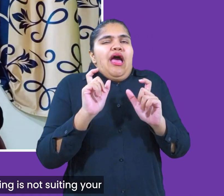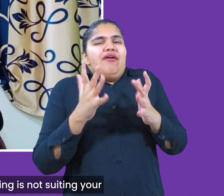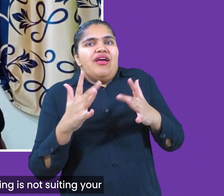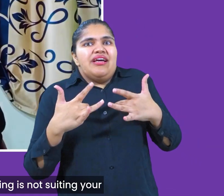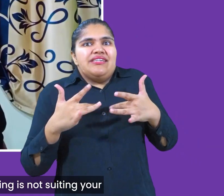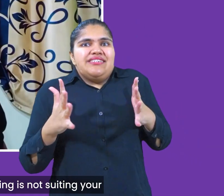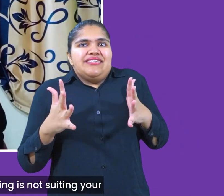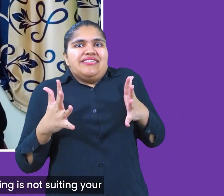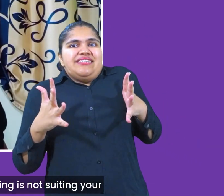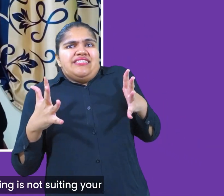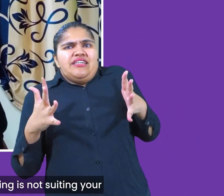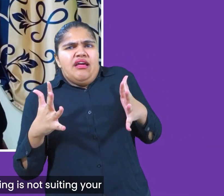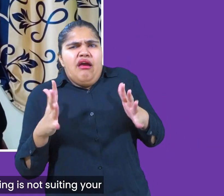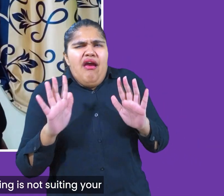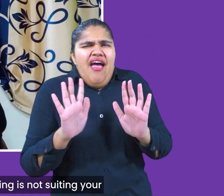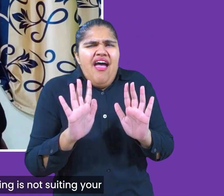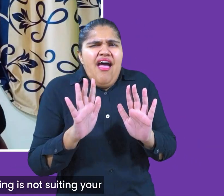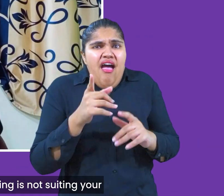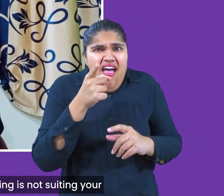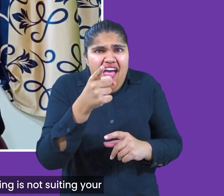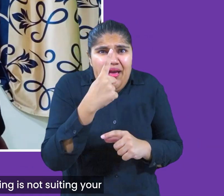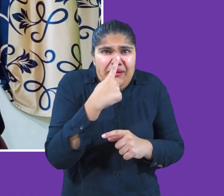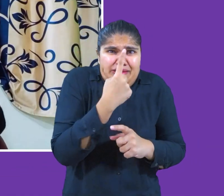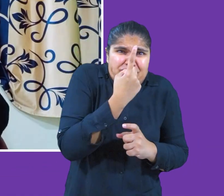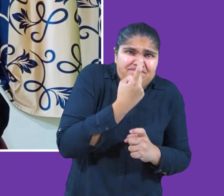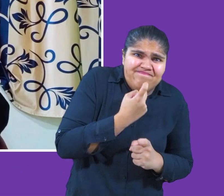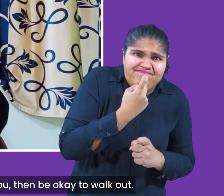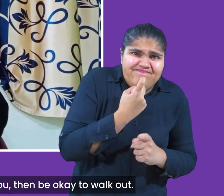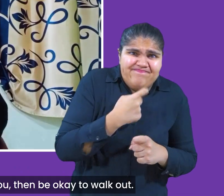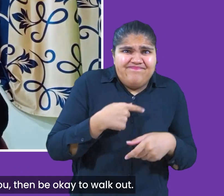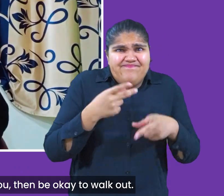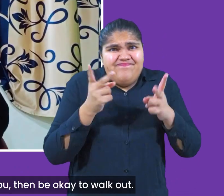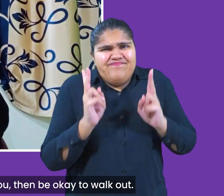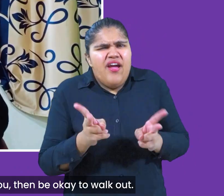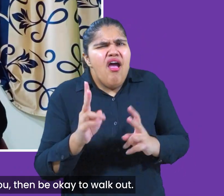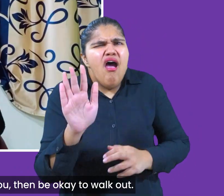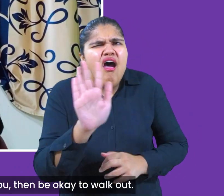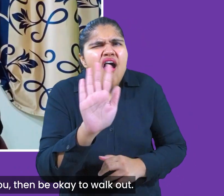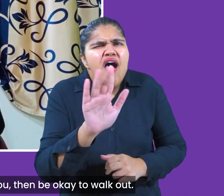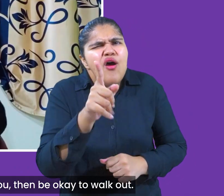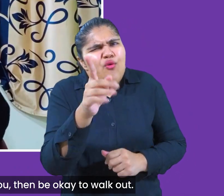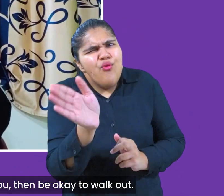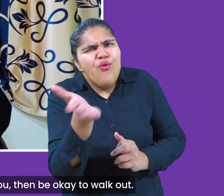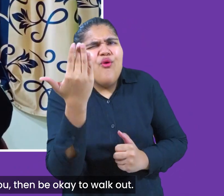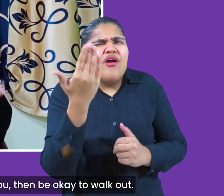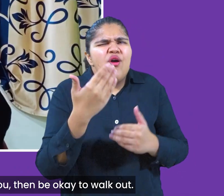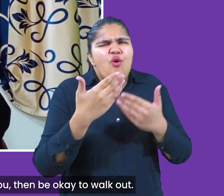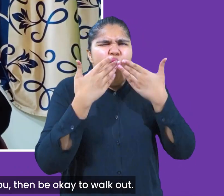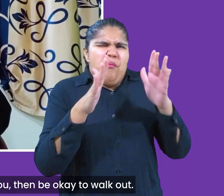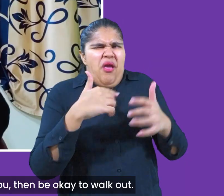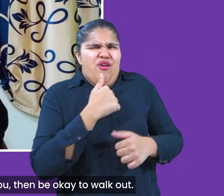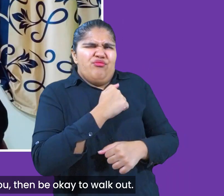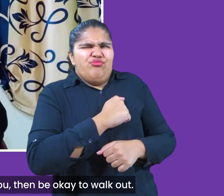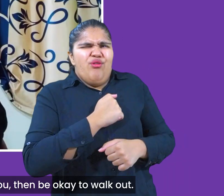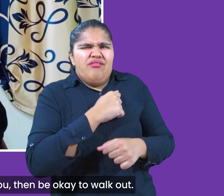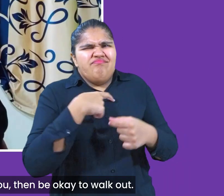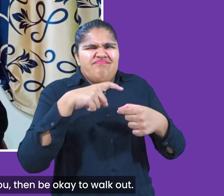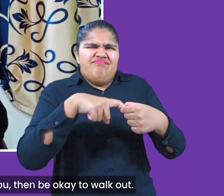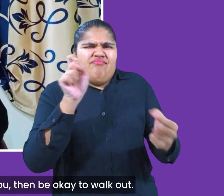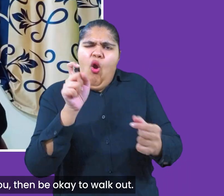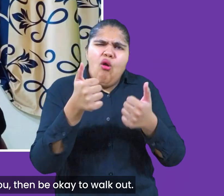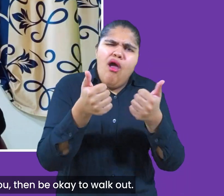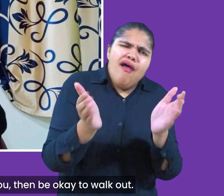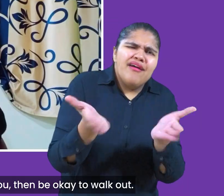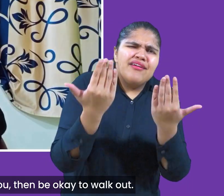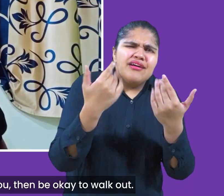you feel like something is not suiting your way of thinking, or it's uncomfortable to you,